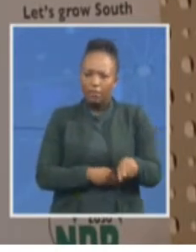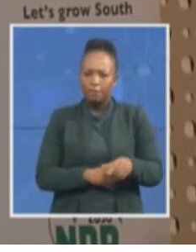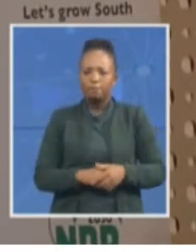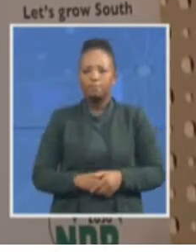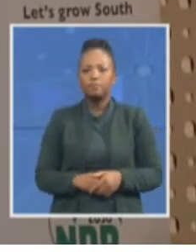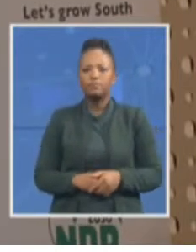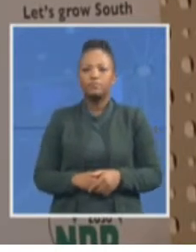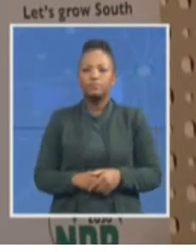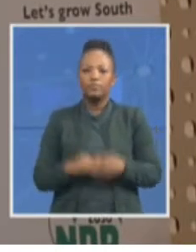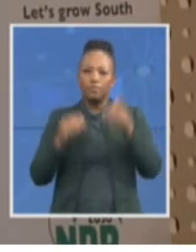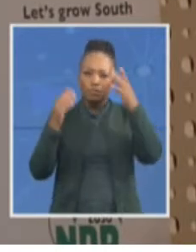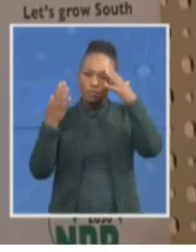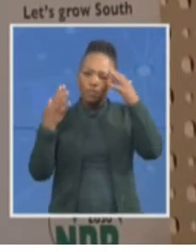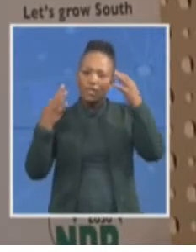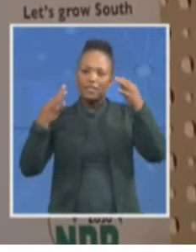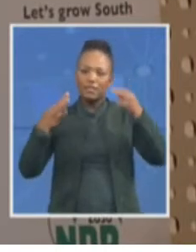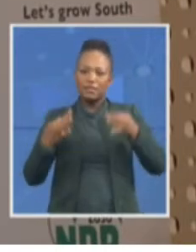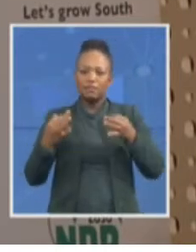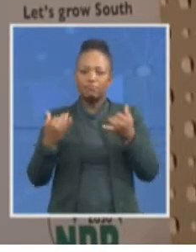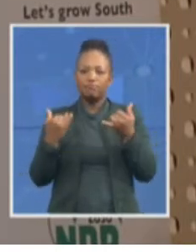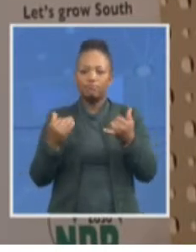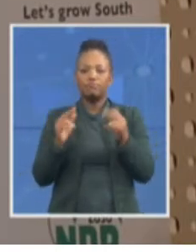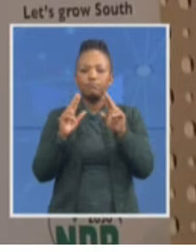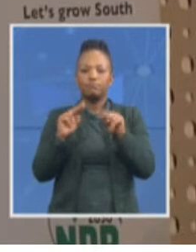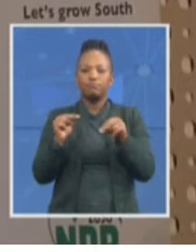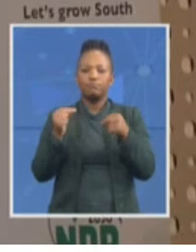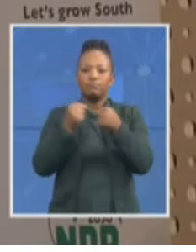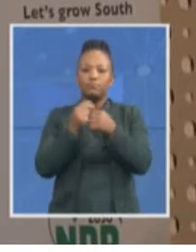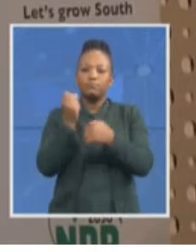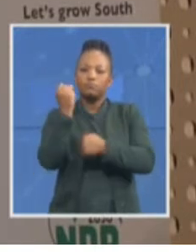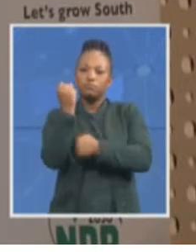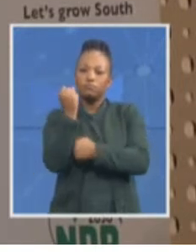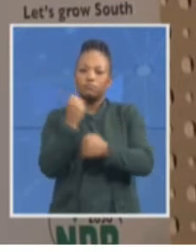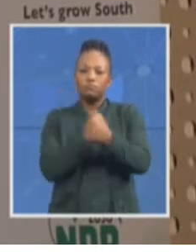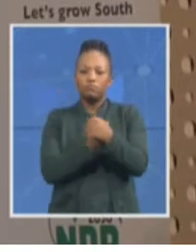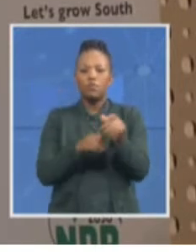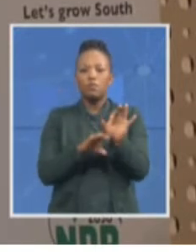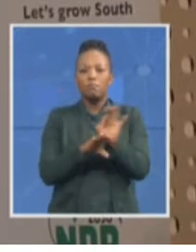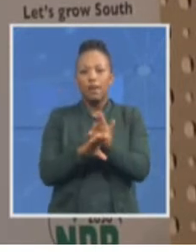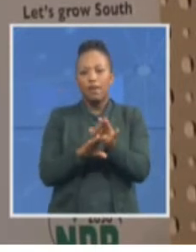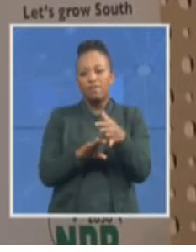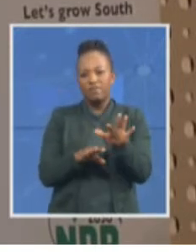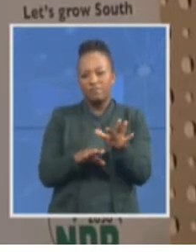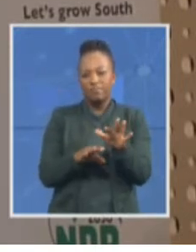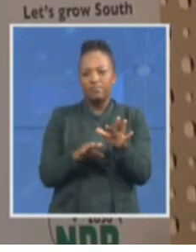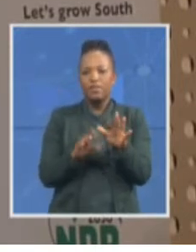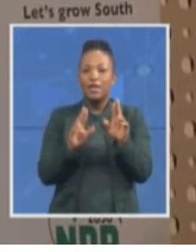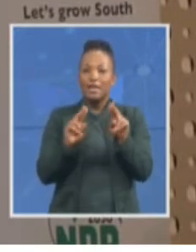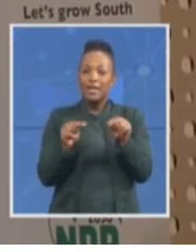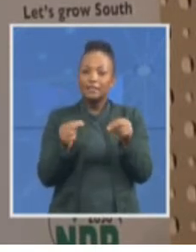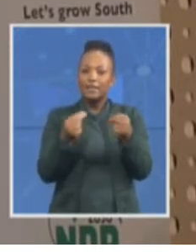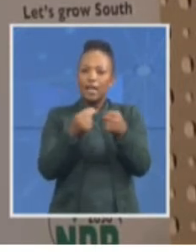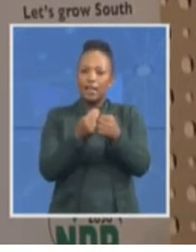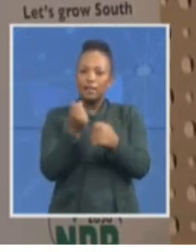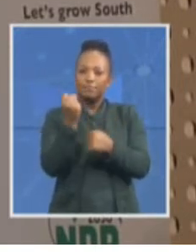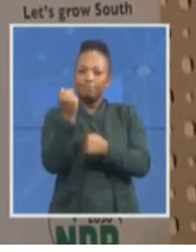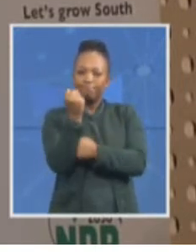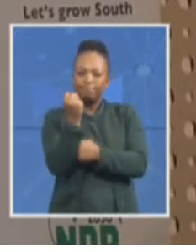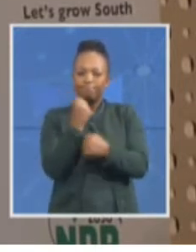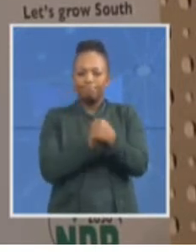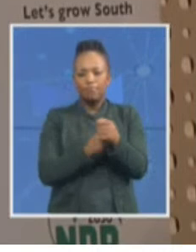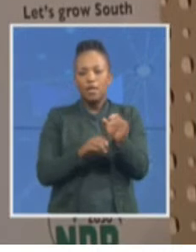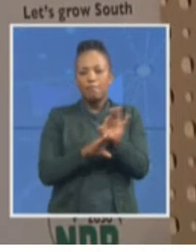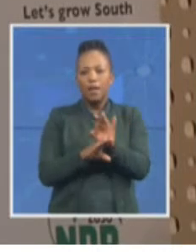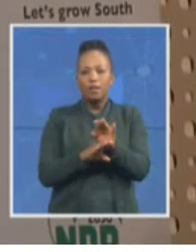Plan, Cabinet approved the National Infrastructure Plan 2050 for implementation. The NIP provides